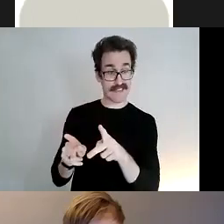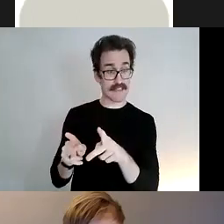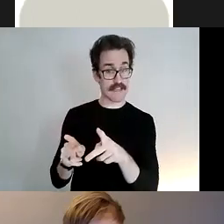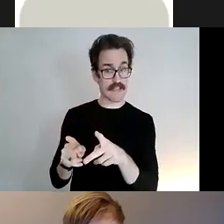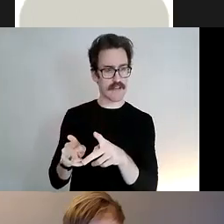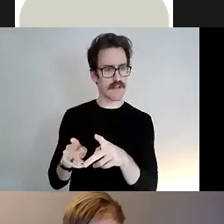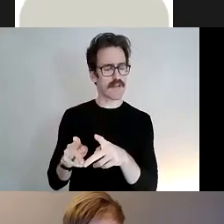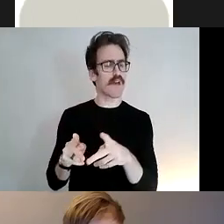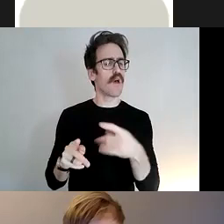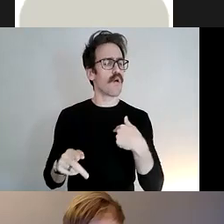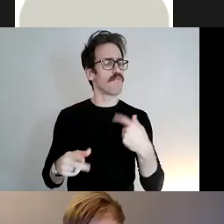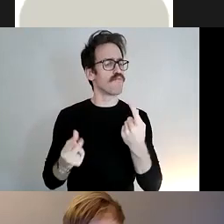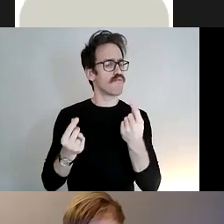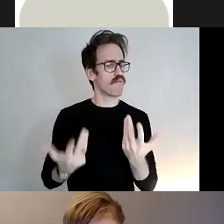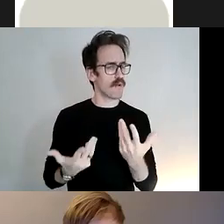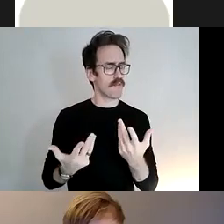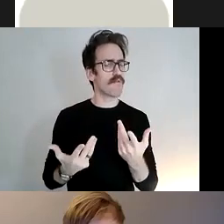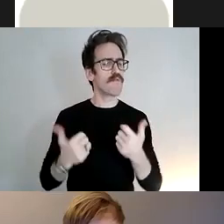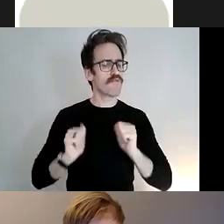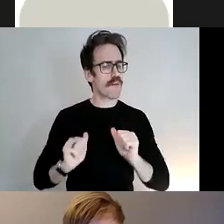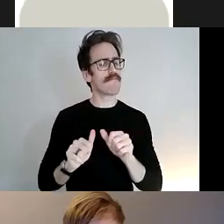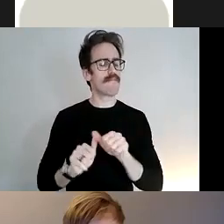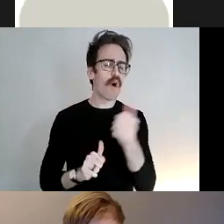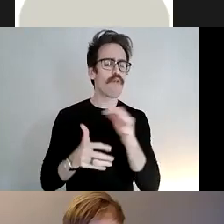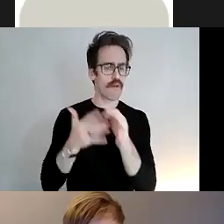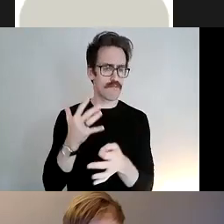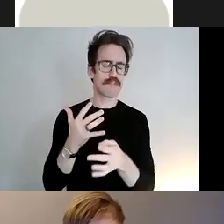to that will help keep the person safe. Because remember,